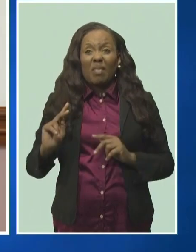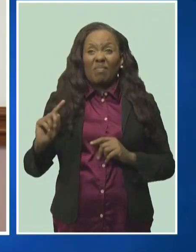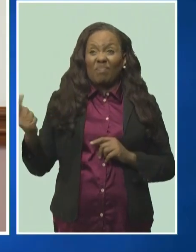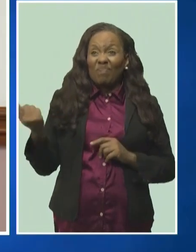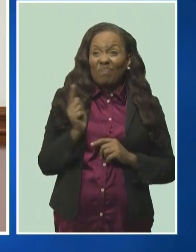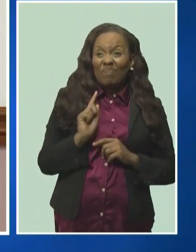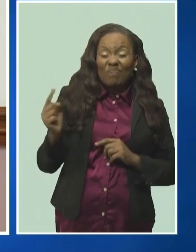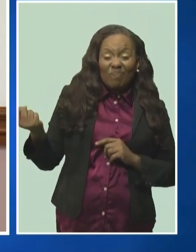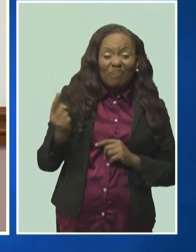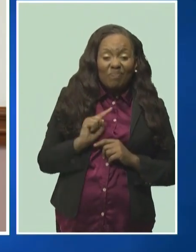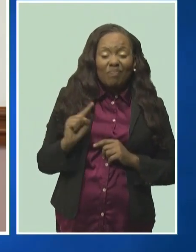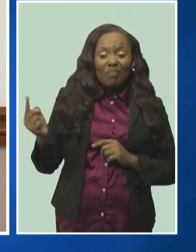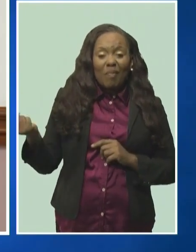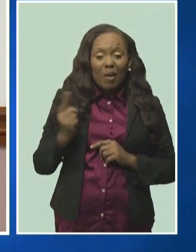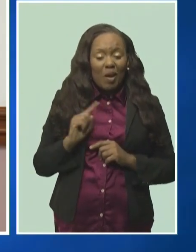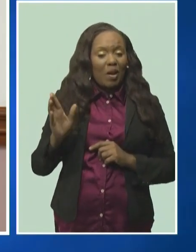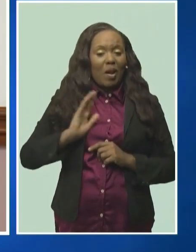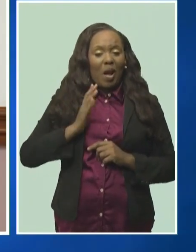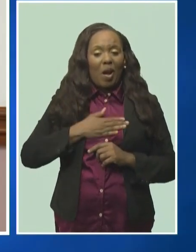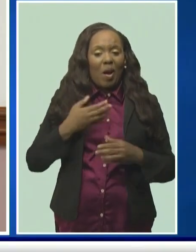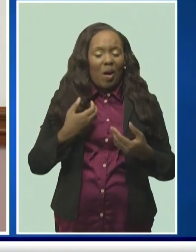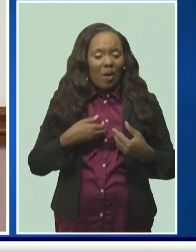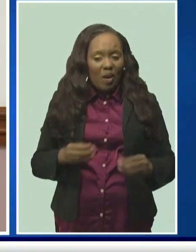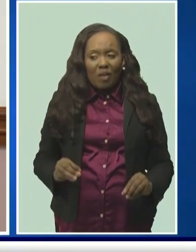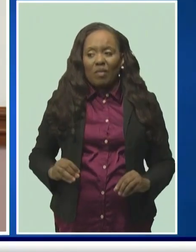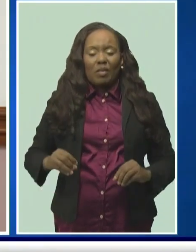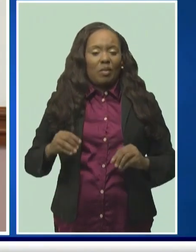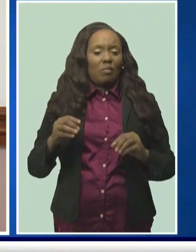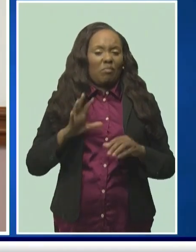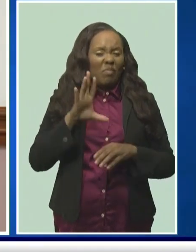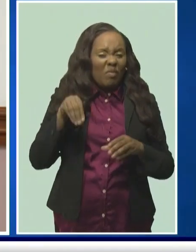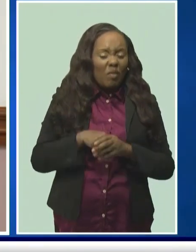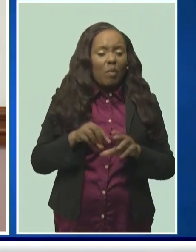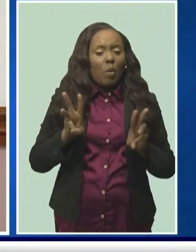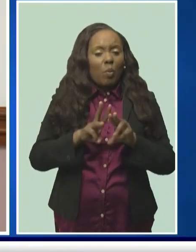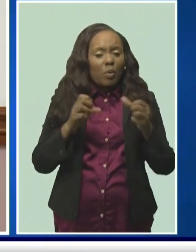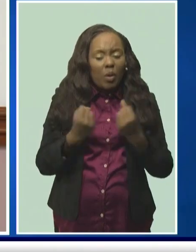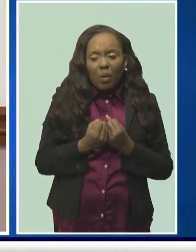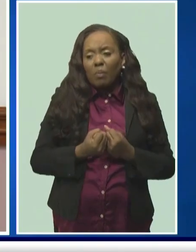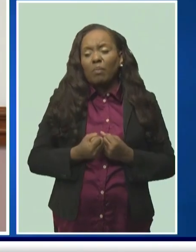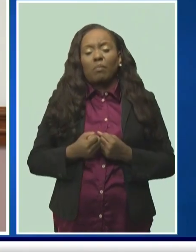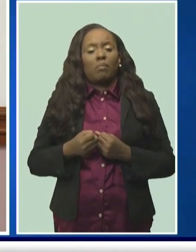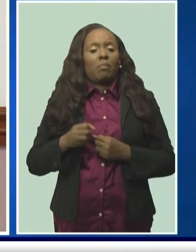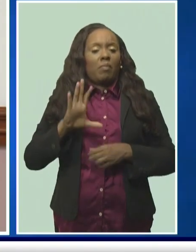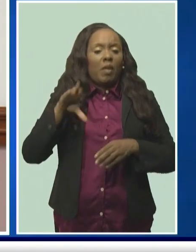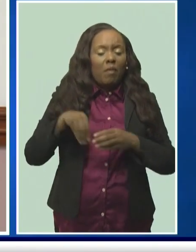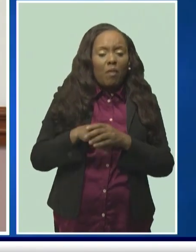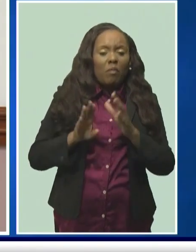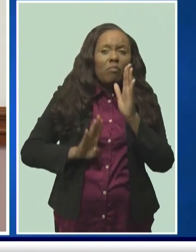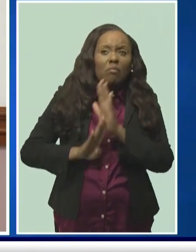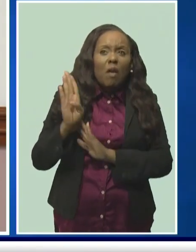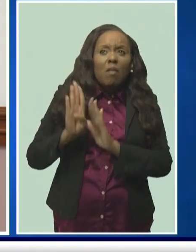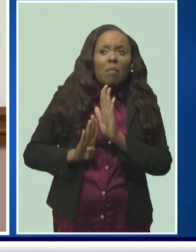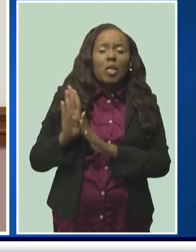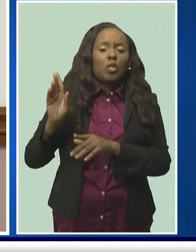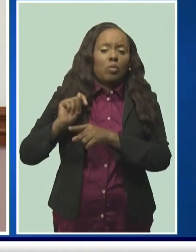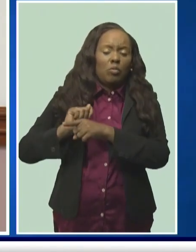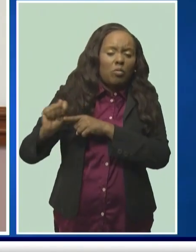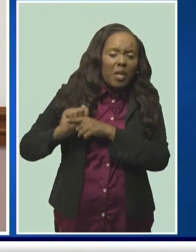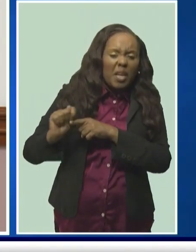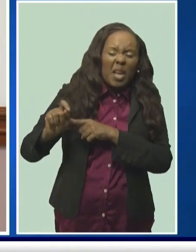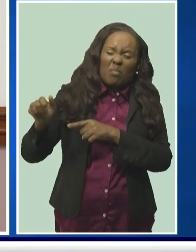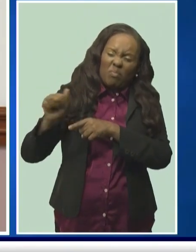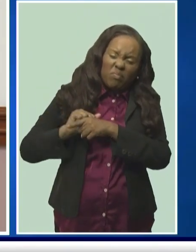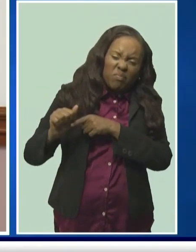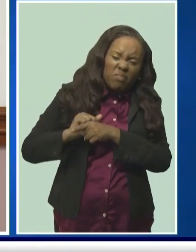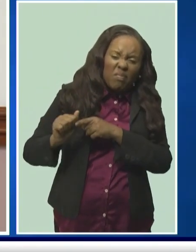and wherever else we are having workshops, doing some kind of development training, workshops, and whatever else is required